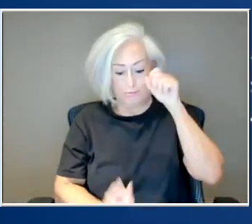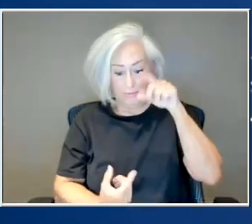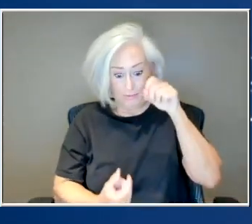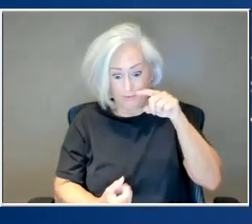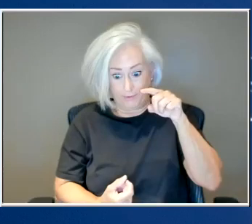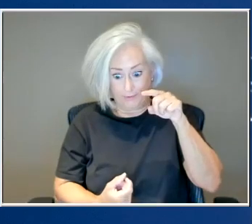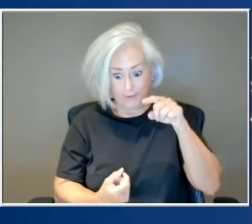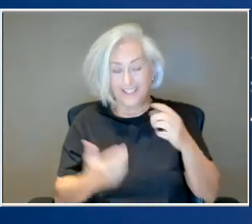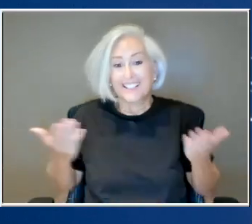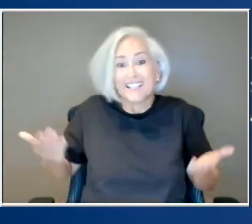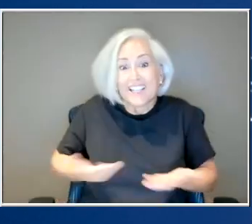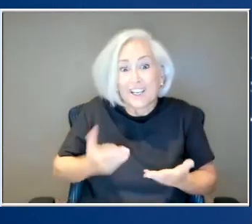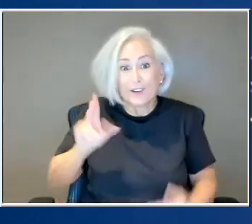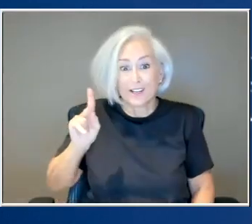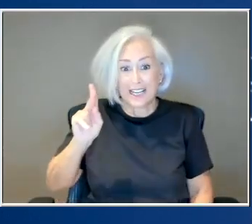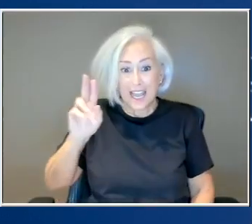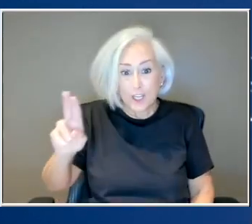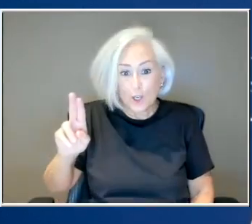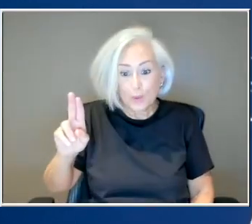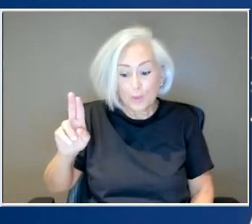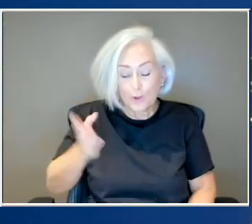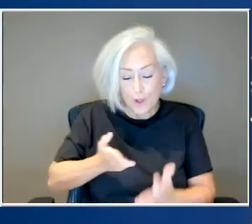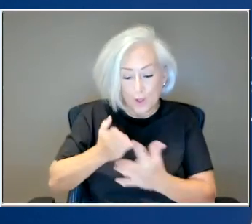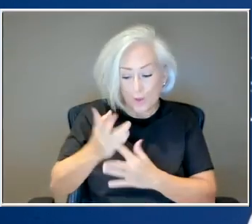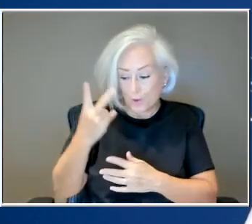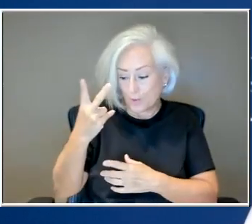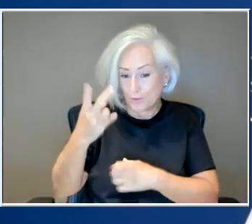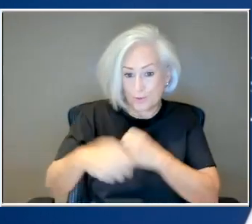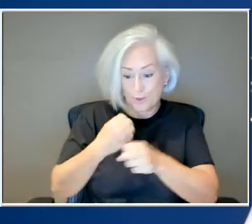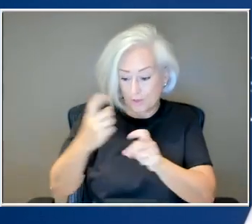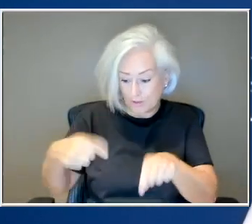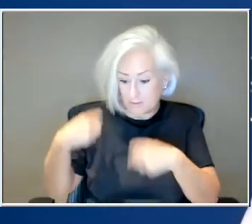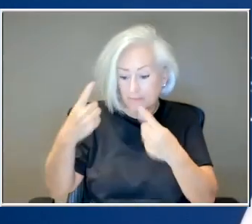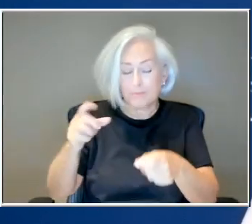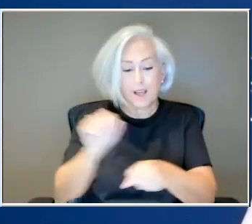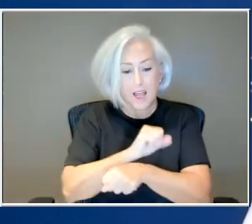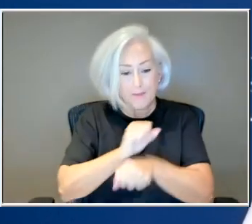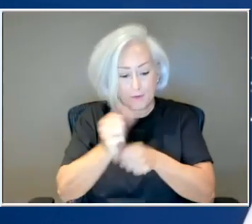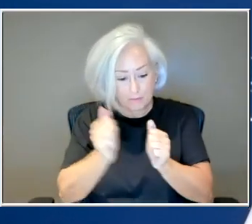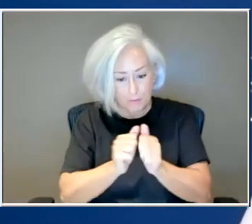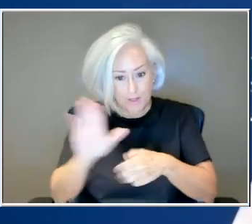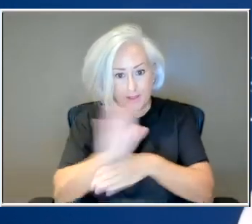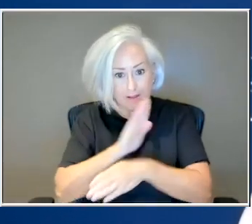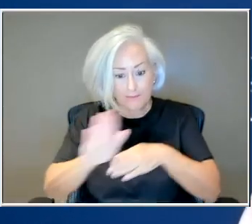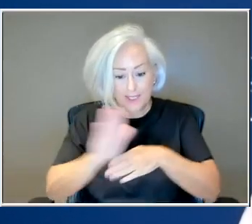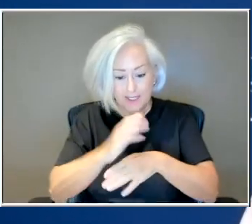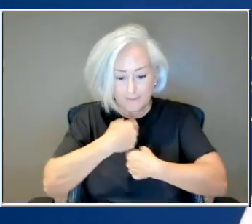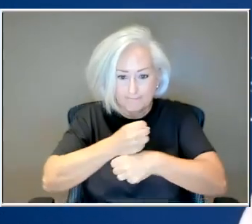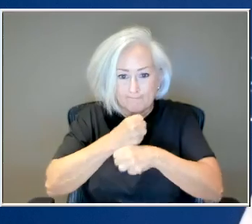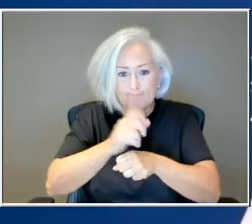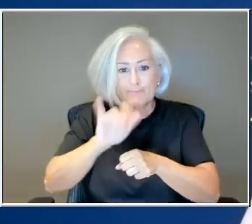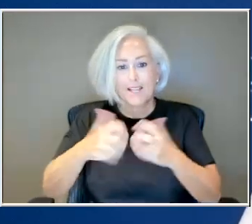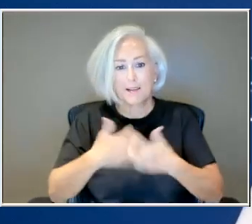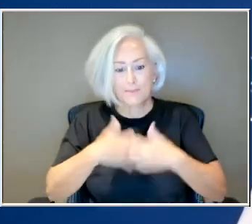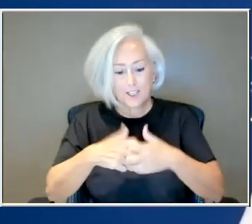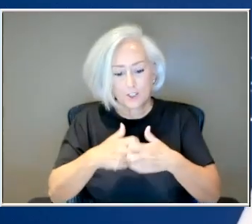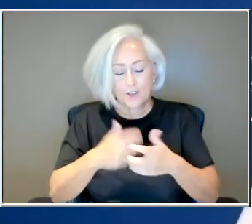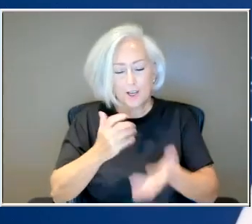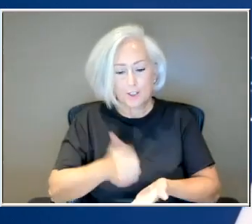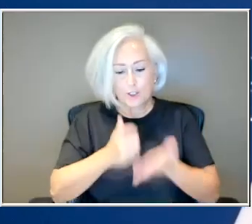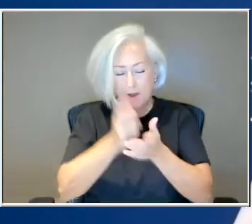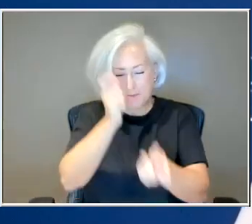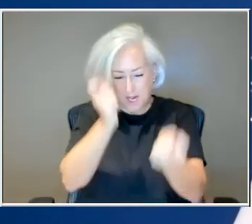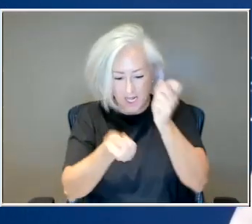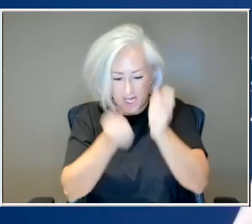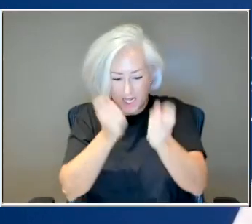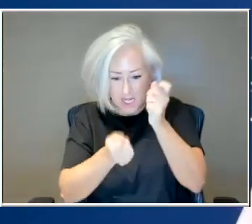work with that company to develop the next generation and prioritize the features that are important to my patients. And a couple weeks